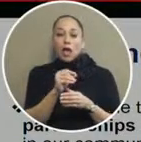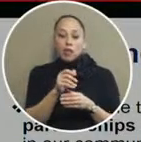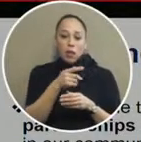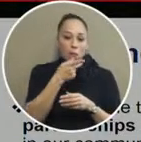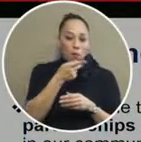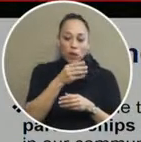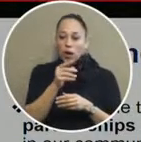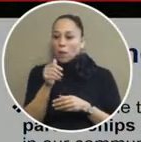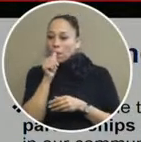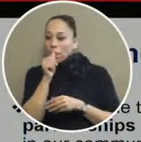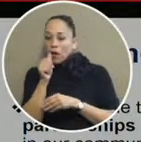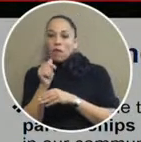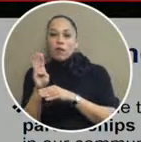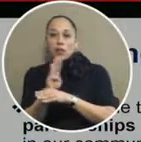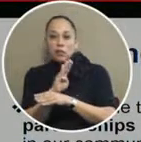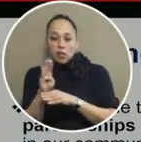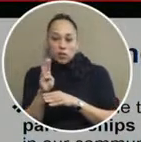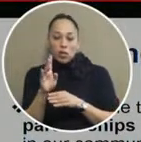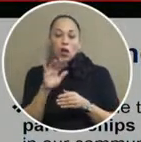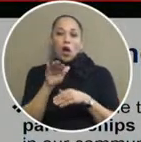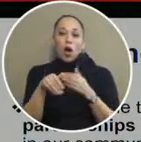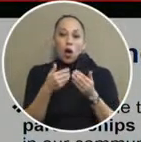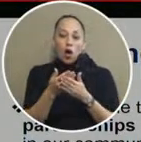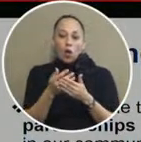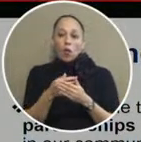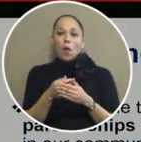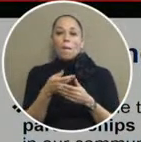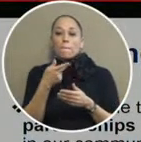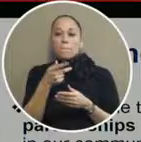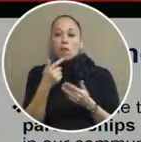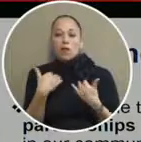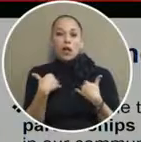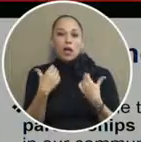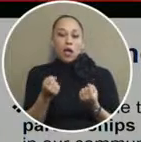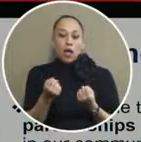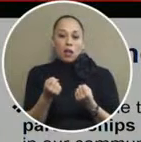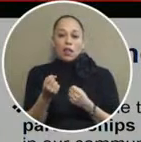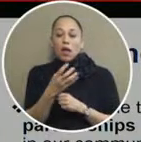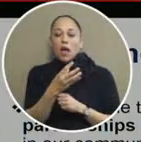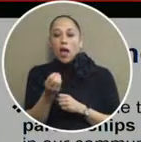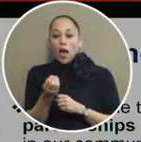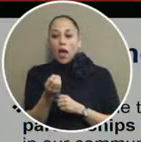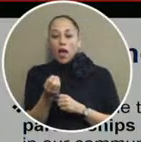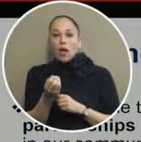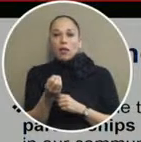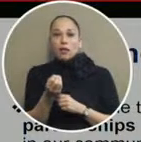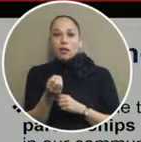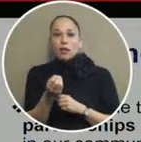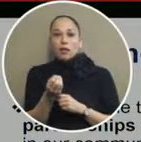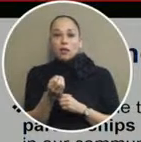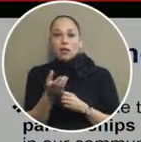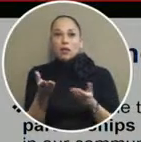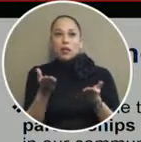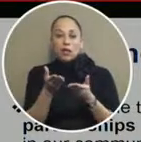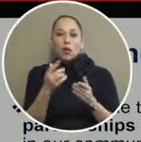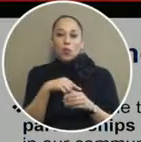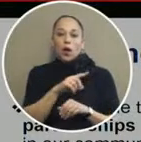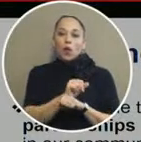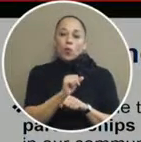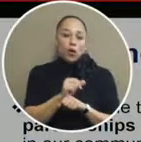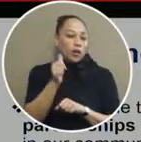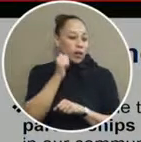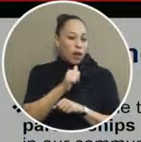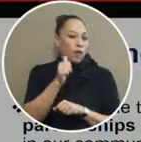sector. All our efforts are led by our public health staff and the heroes that are there working every